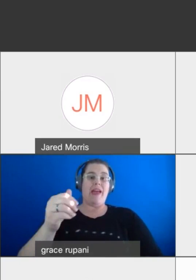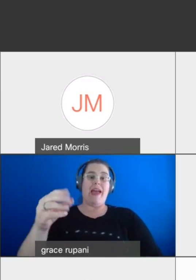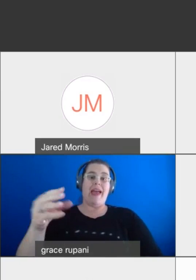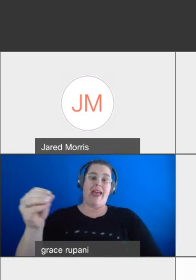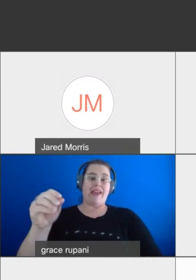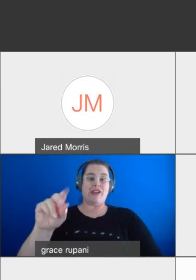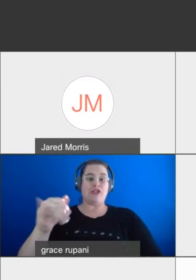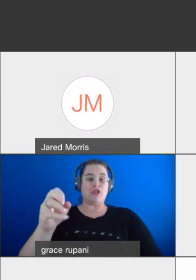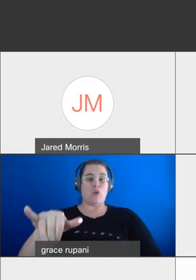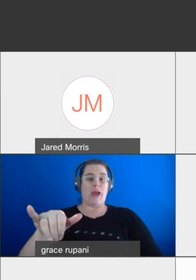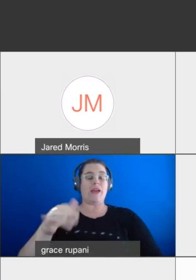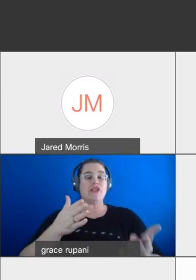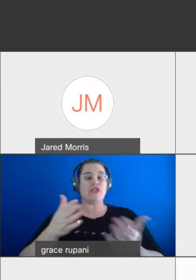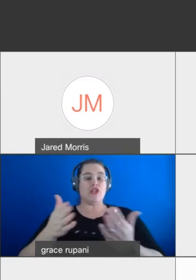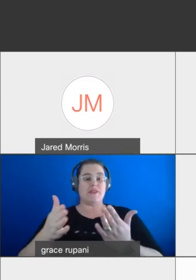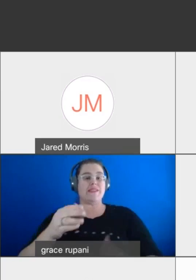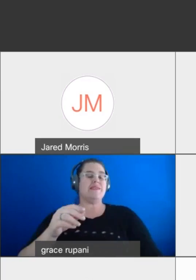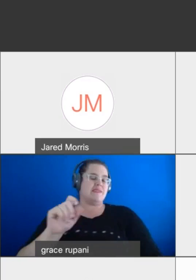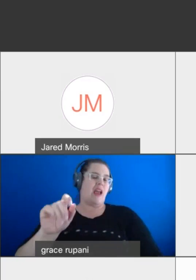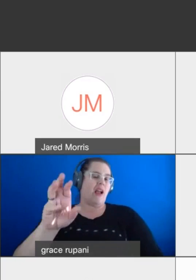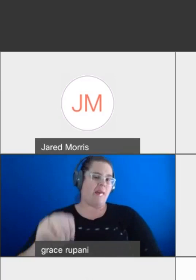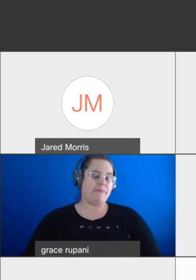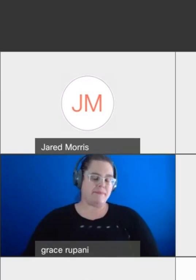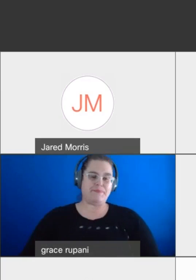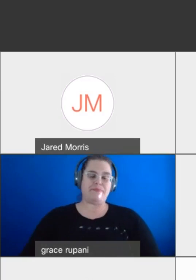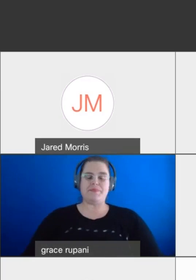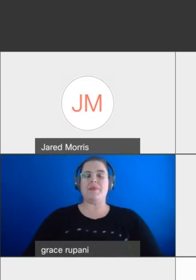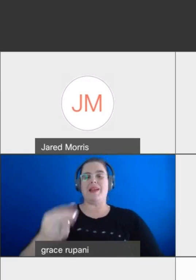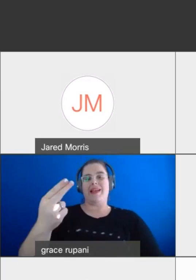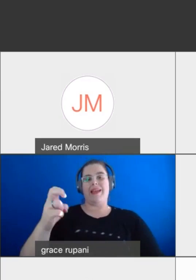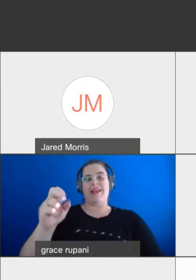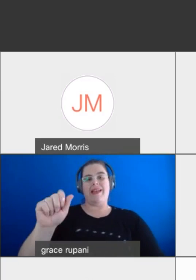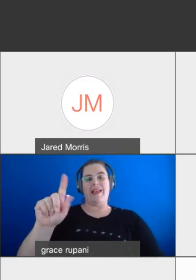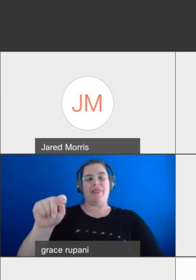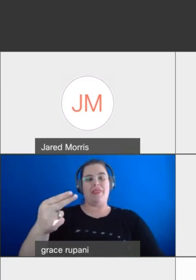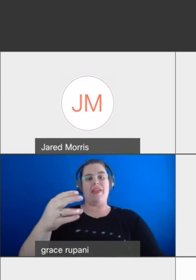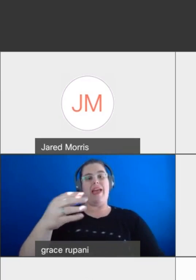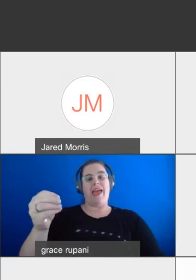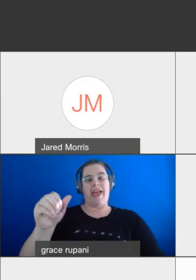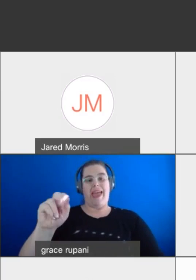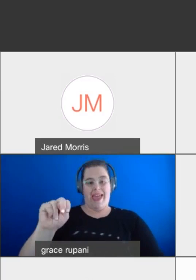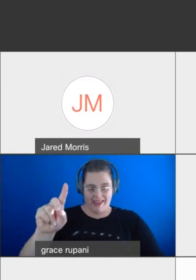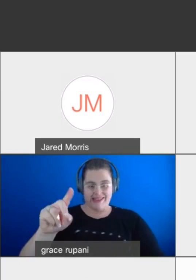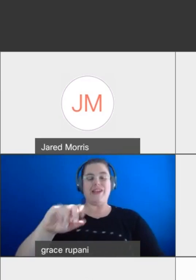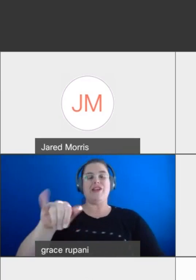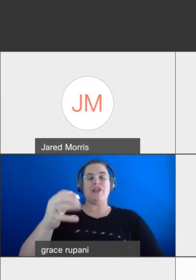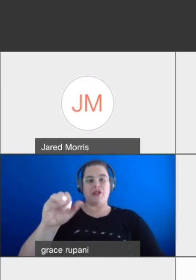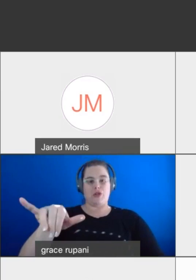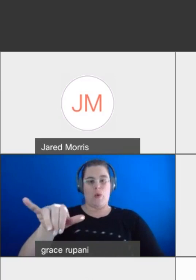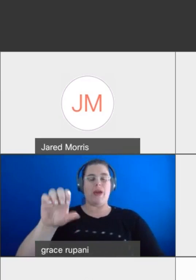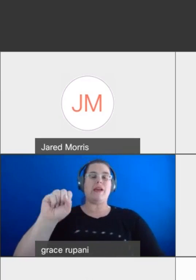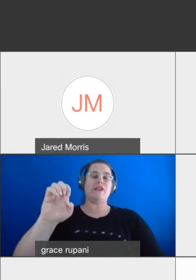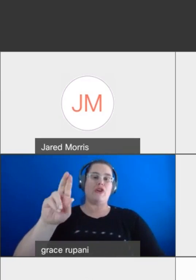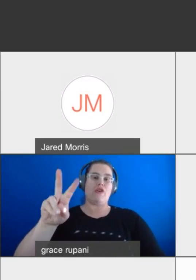hajs@healthandjoyservices.com. Thanks for sharing that. That is a really great opportunity. As a reminder to people,